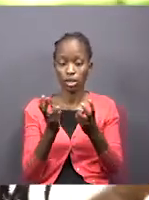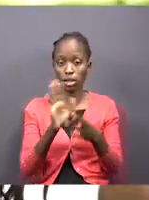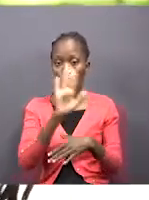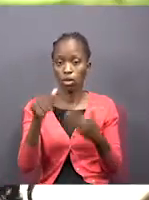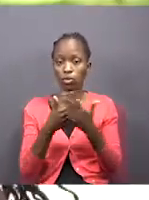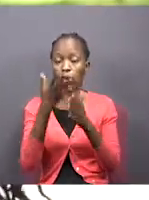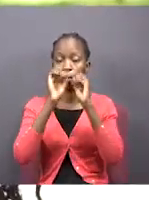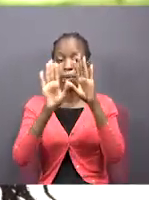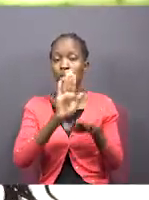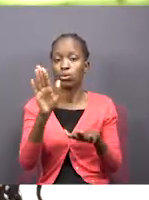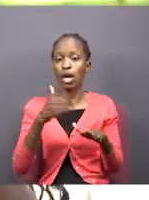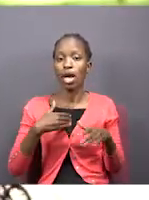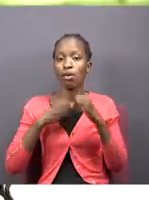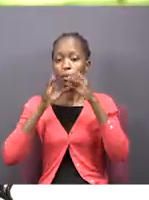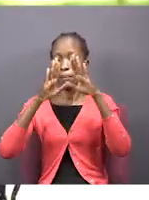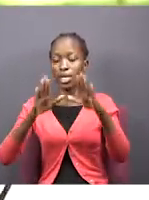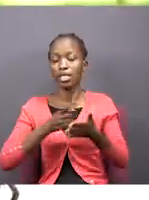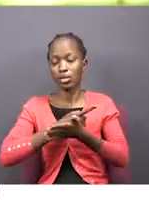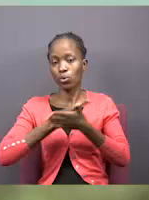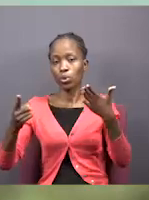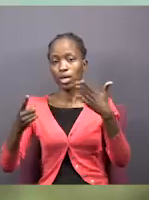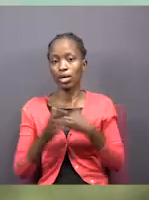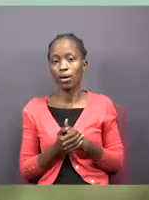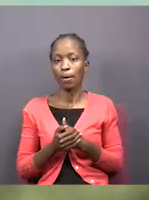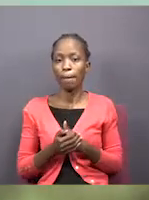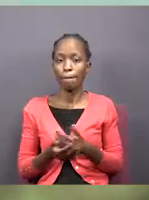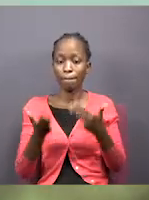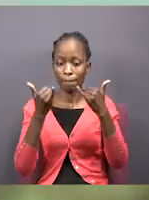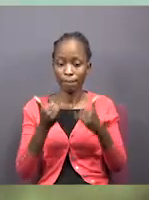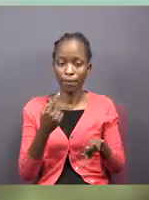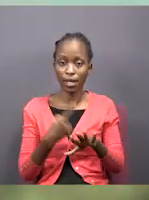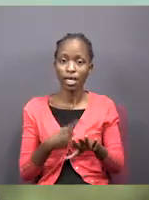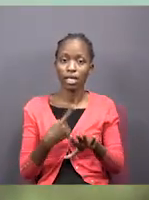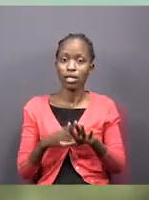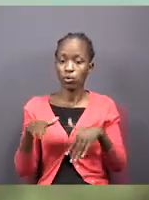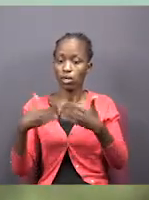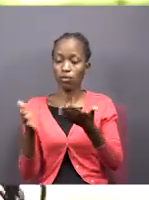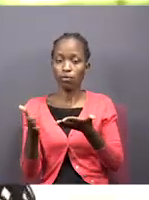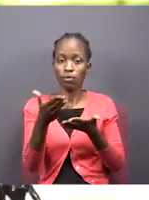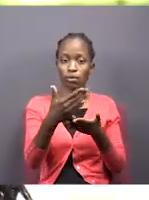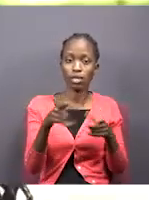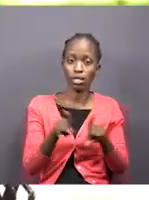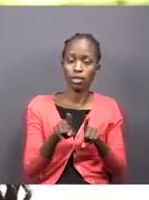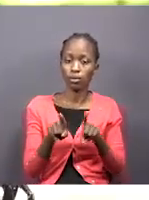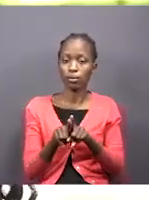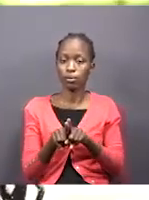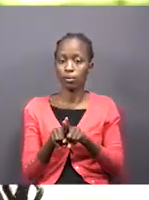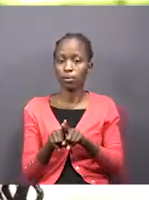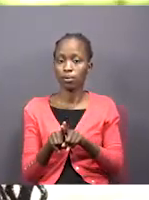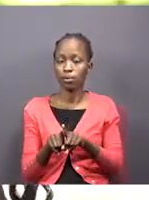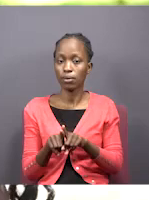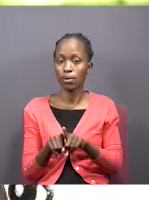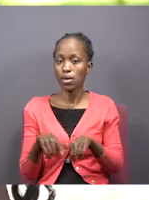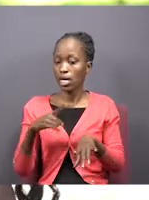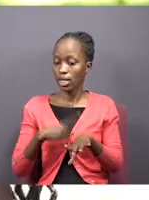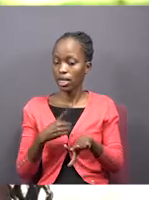our offering. As the saying goes, it's time to give, it's time to be blessed. Now I'd like to do a short prayer. Mighty Father, I come for you today